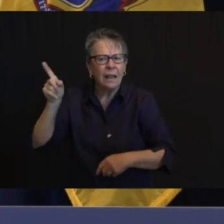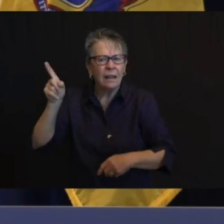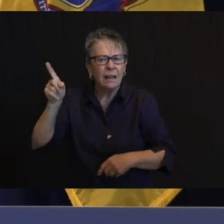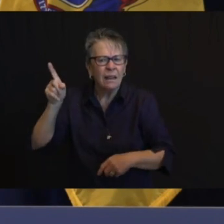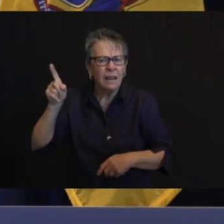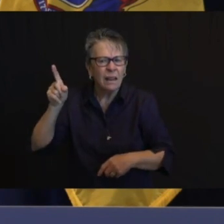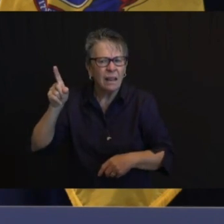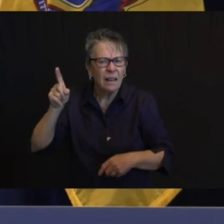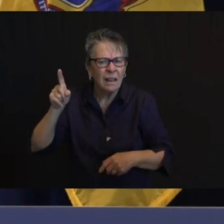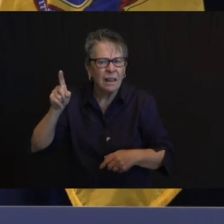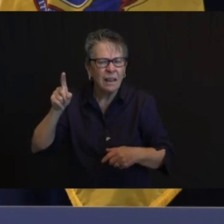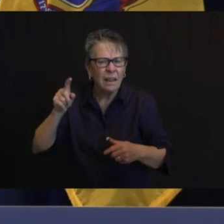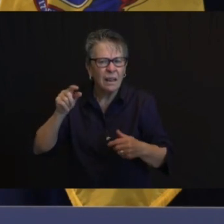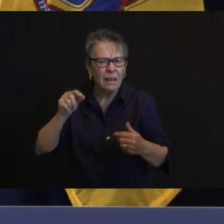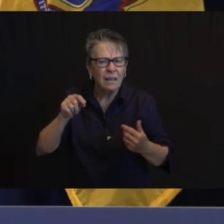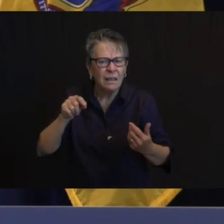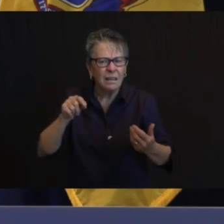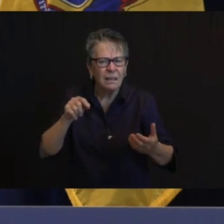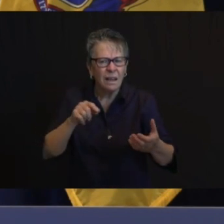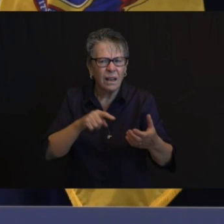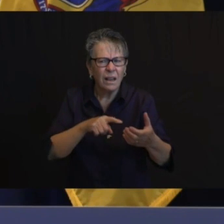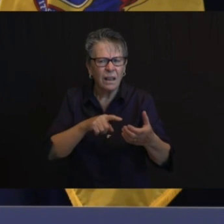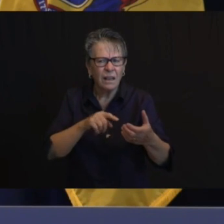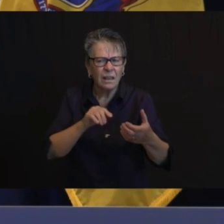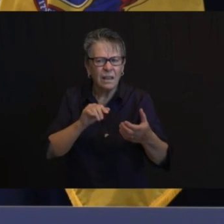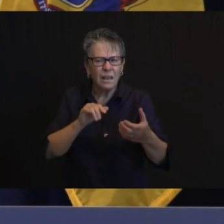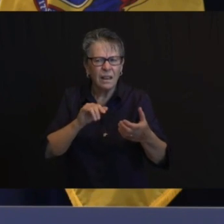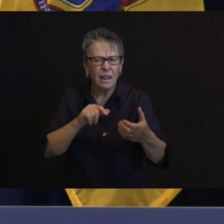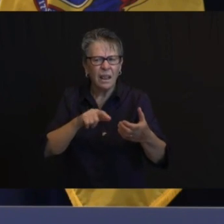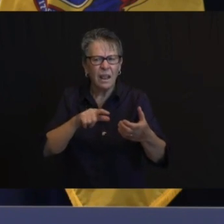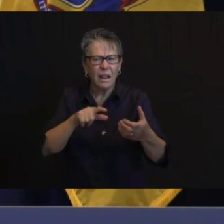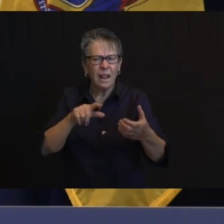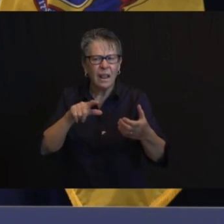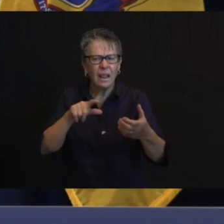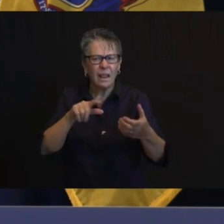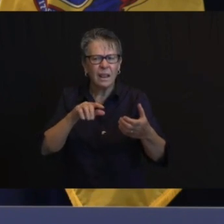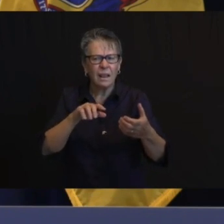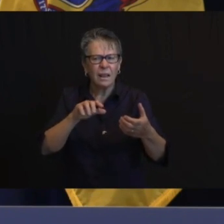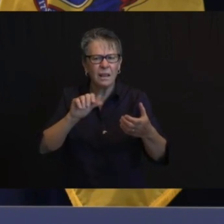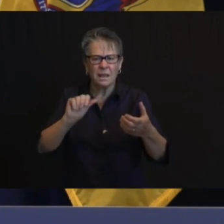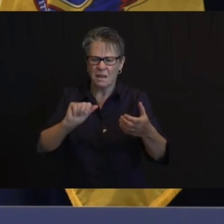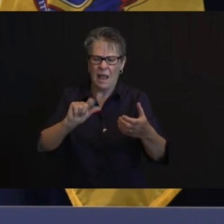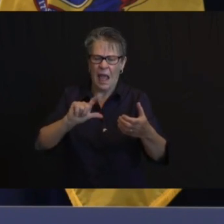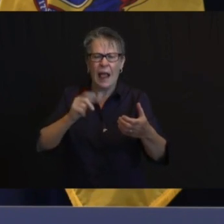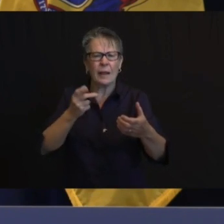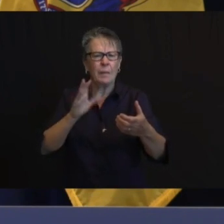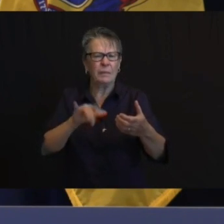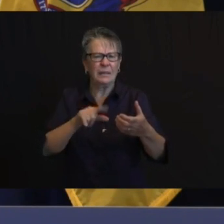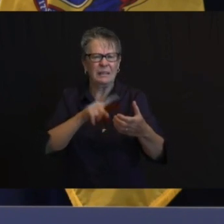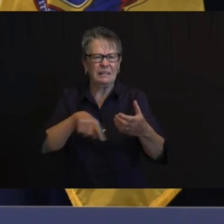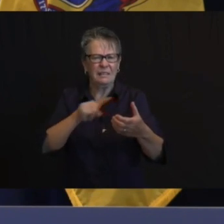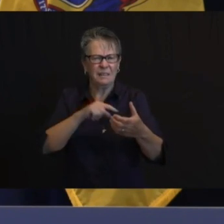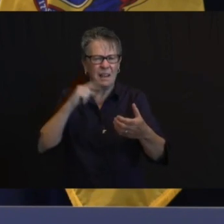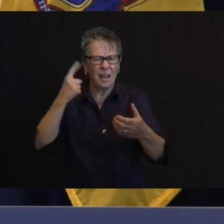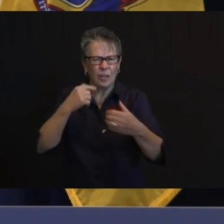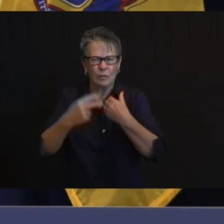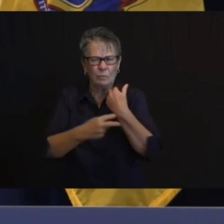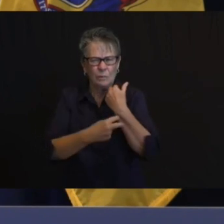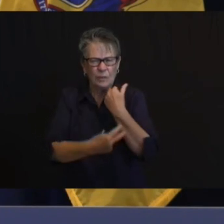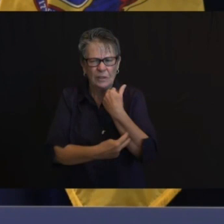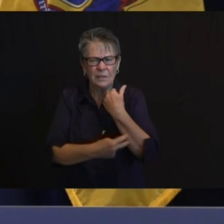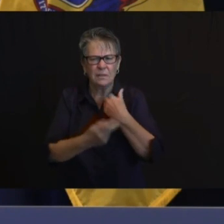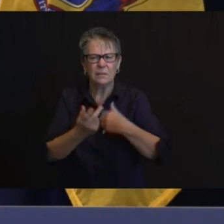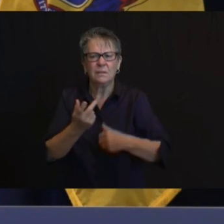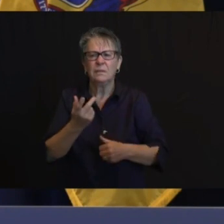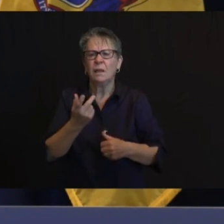To me, it looks like alchemy. I mean, with all due respect, we need 4 tunnels under the Hudson,